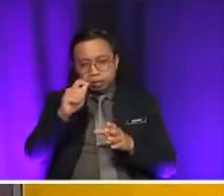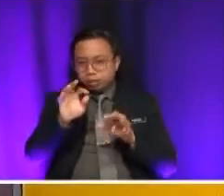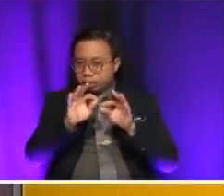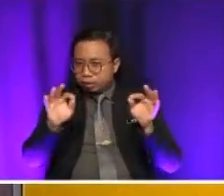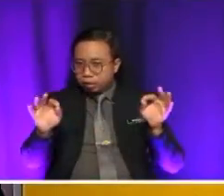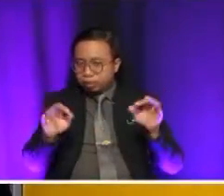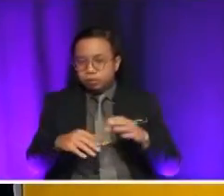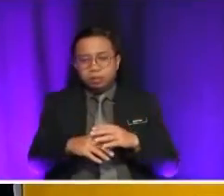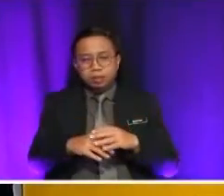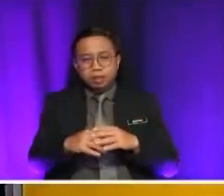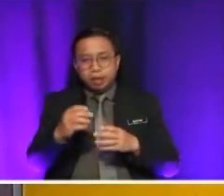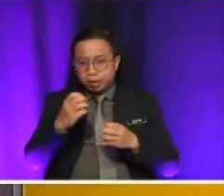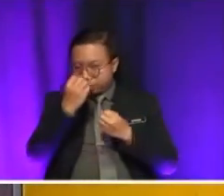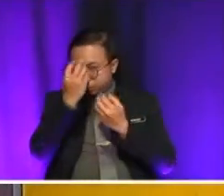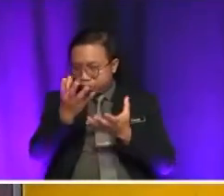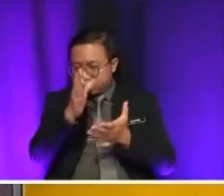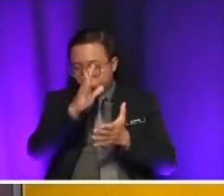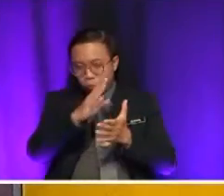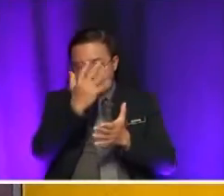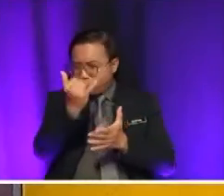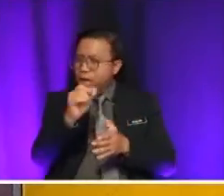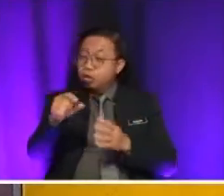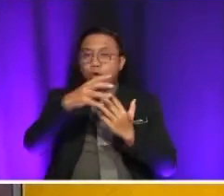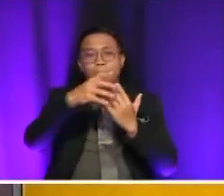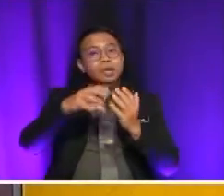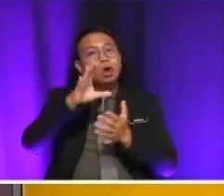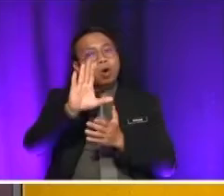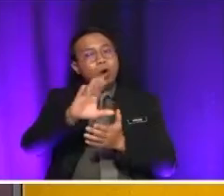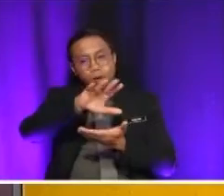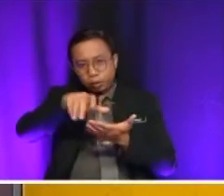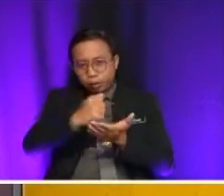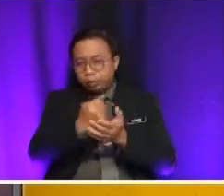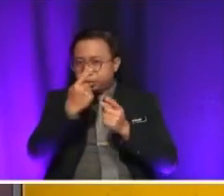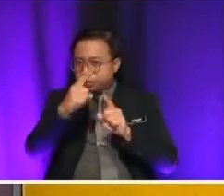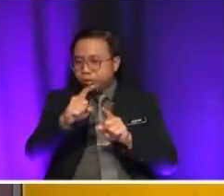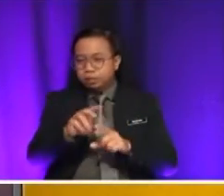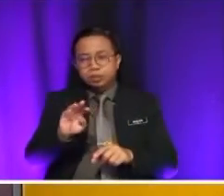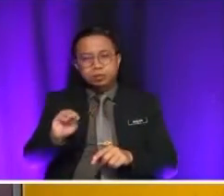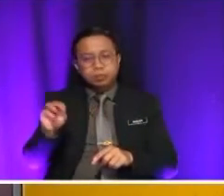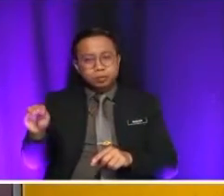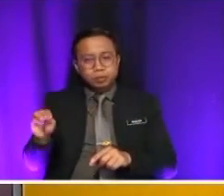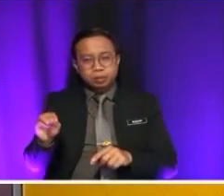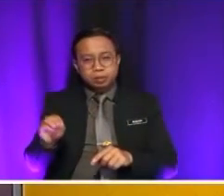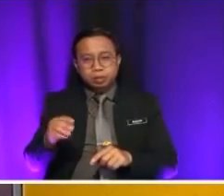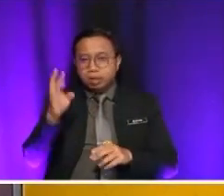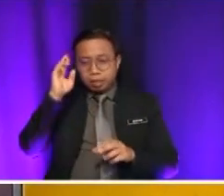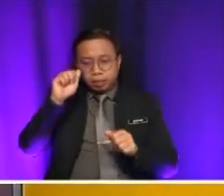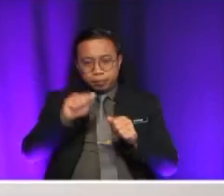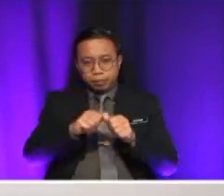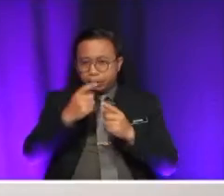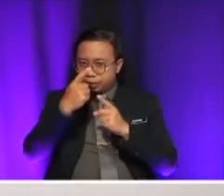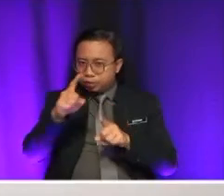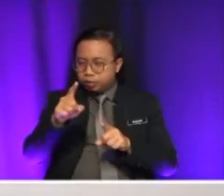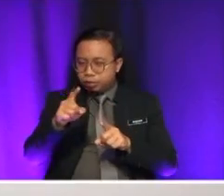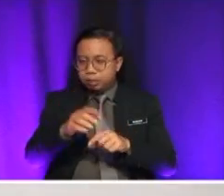you could actually explain to us why you picked all your answers. Okay, so students, remember when you are answering